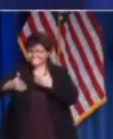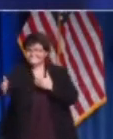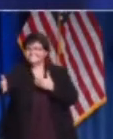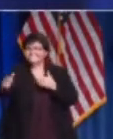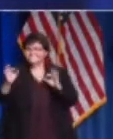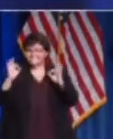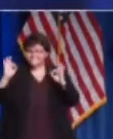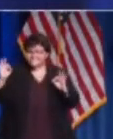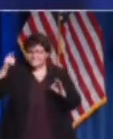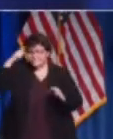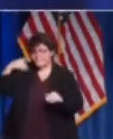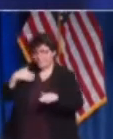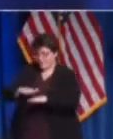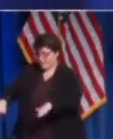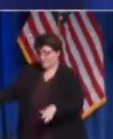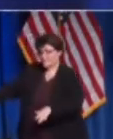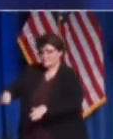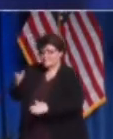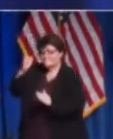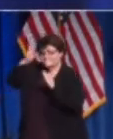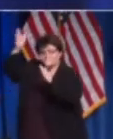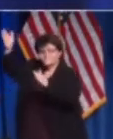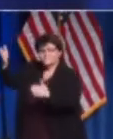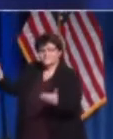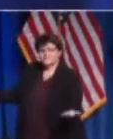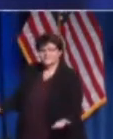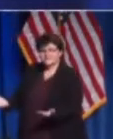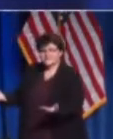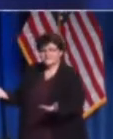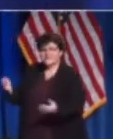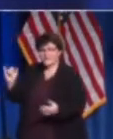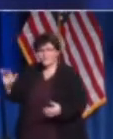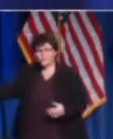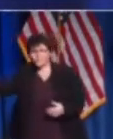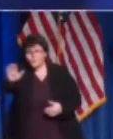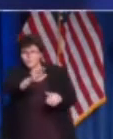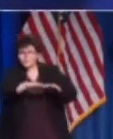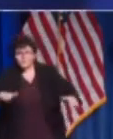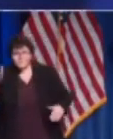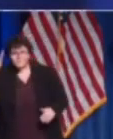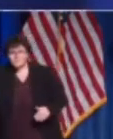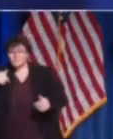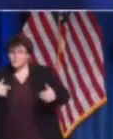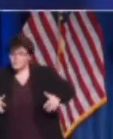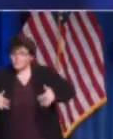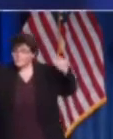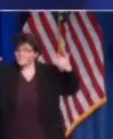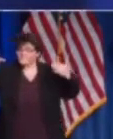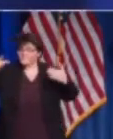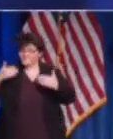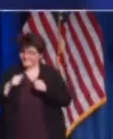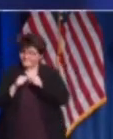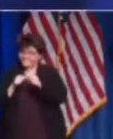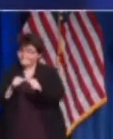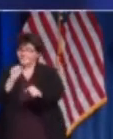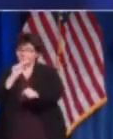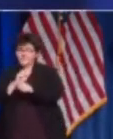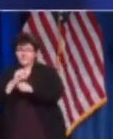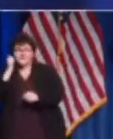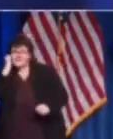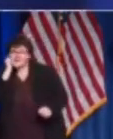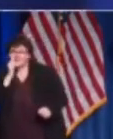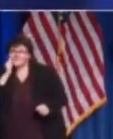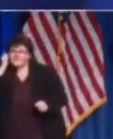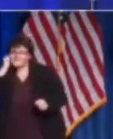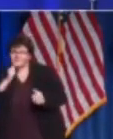us together, as I do, and as I am so excited to work on every day with the governor and this amazing team,